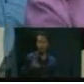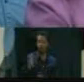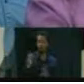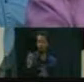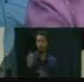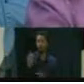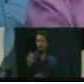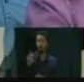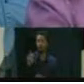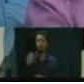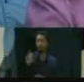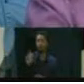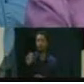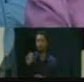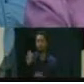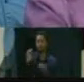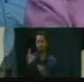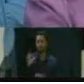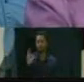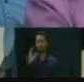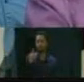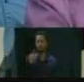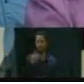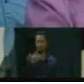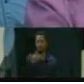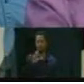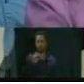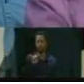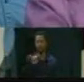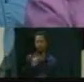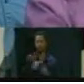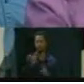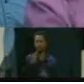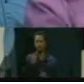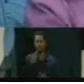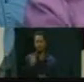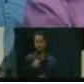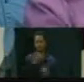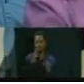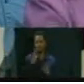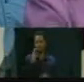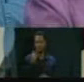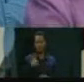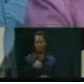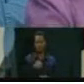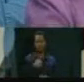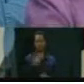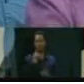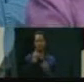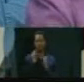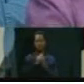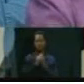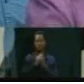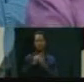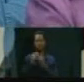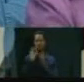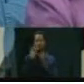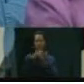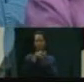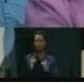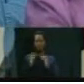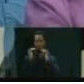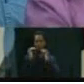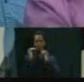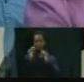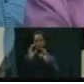of the LEA. As teachers and community members, we keep talking to middle management. Truth to power doesn't come from talking to middle